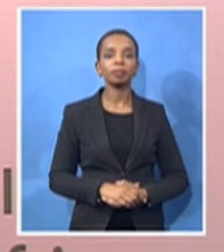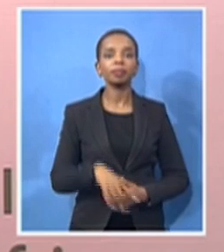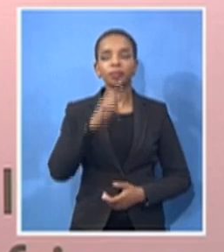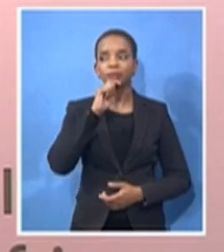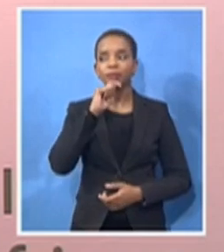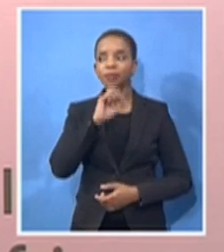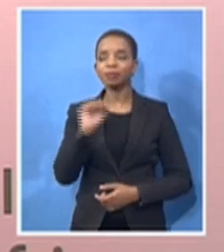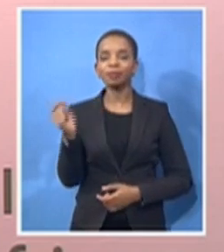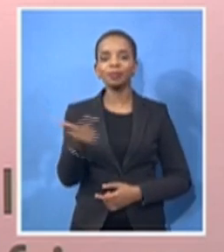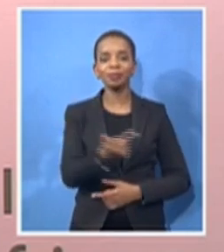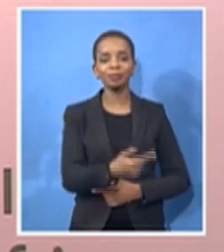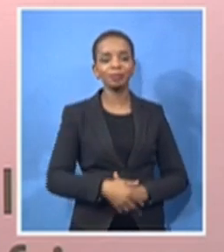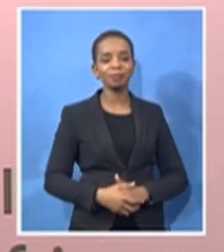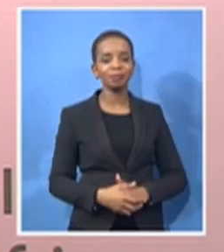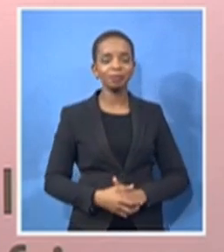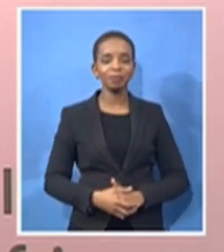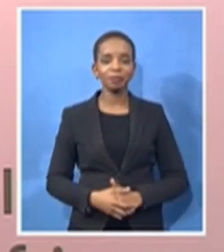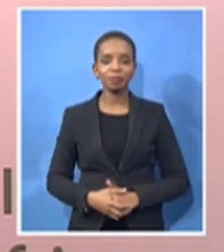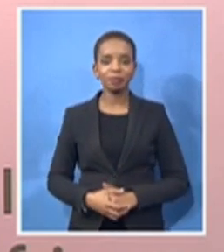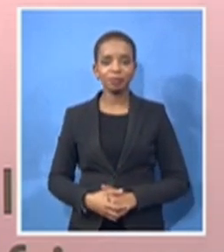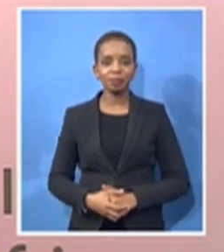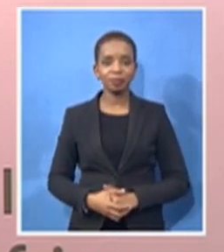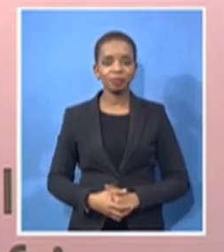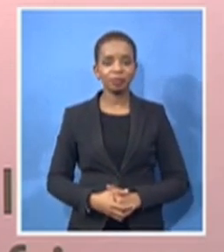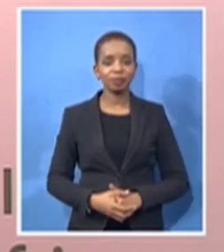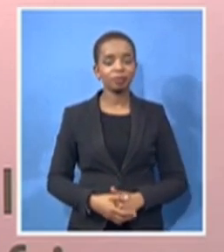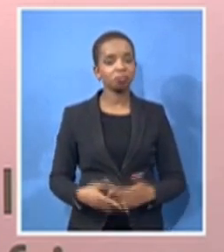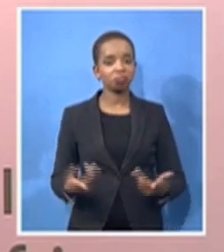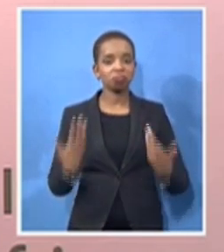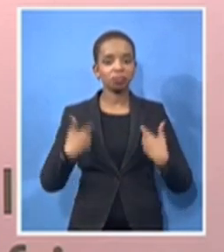Let me start where Ambassador started.